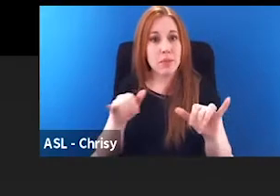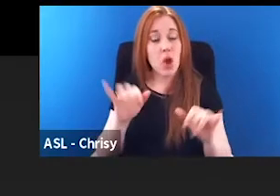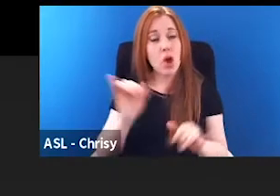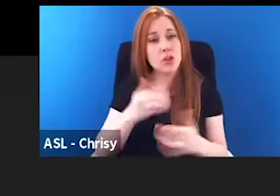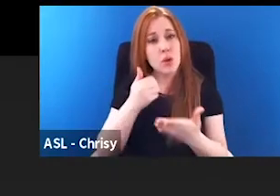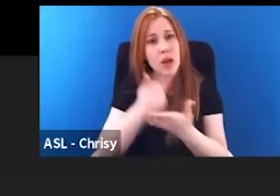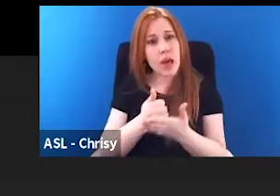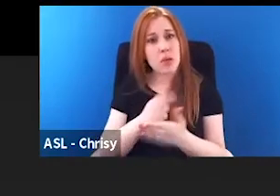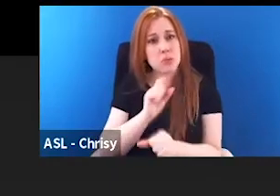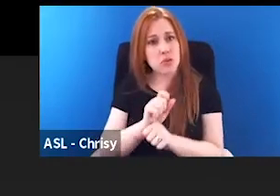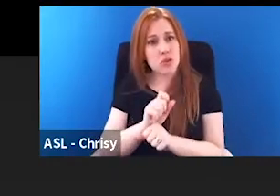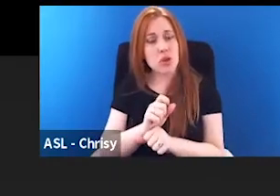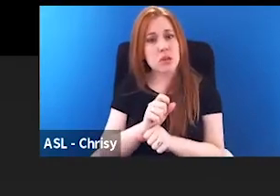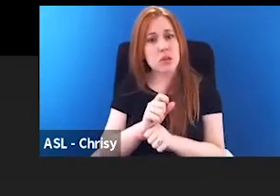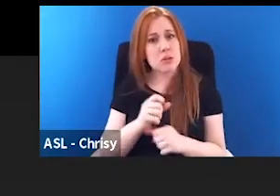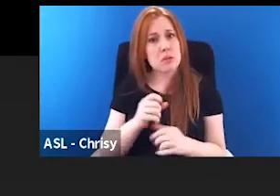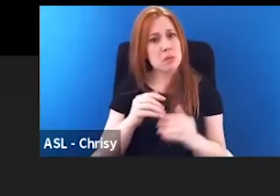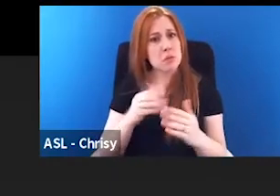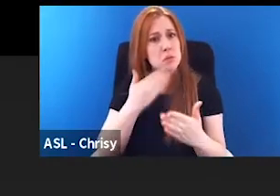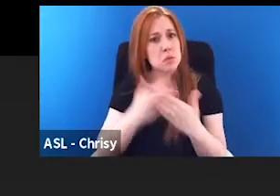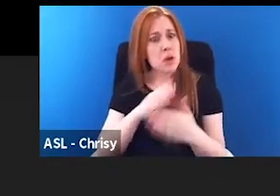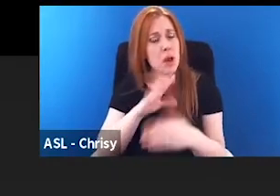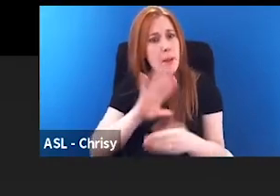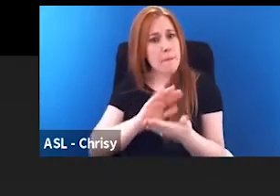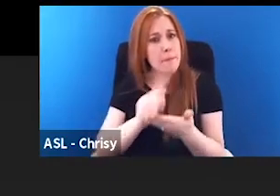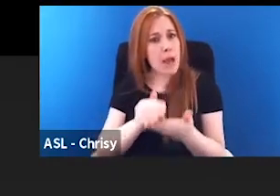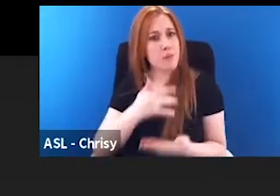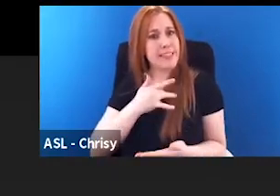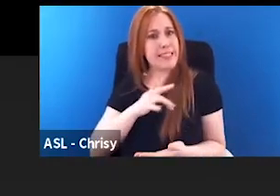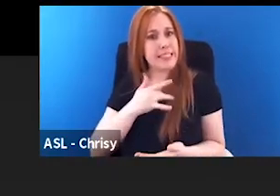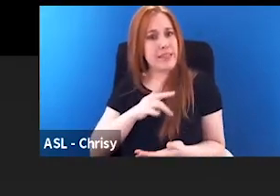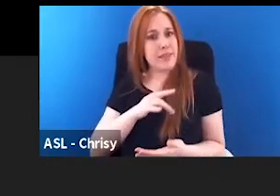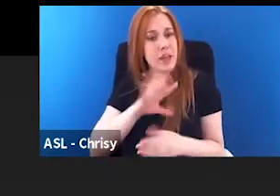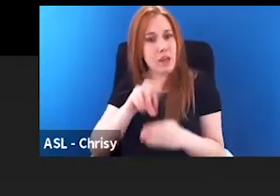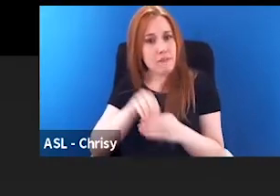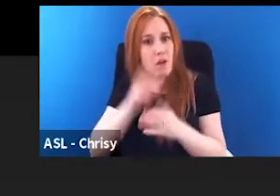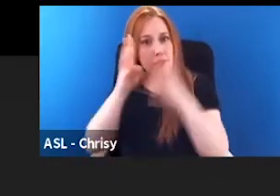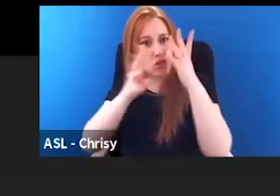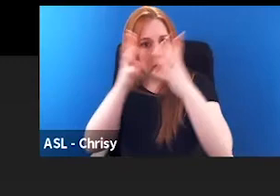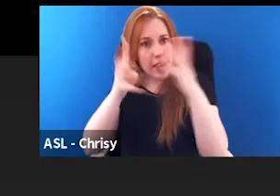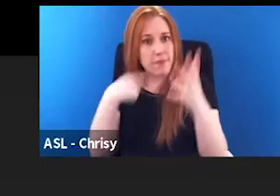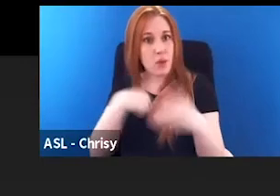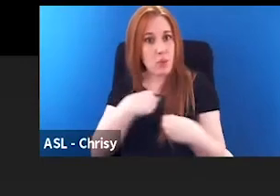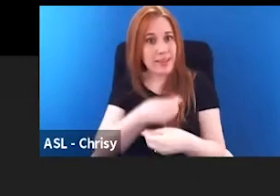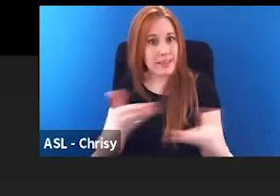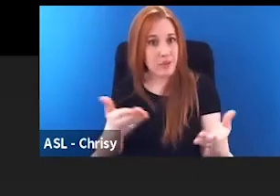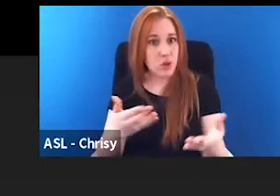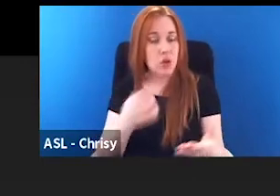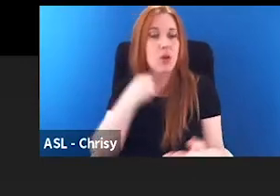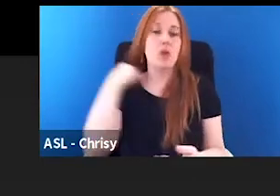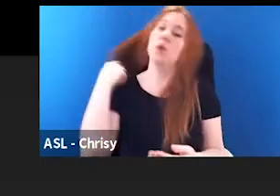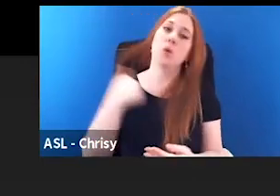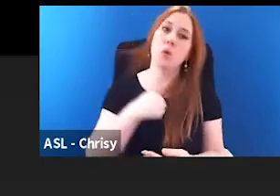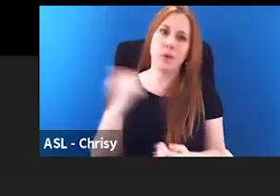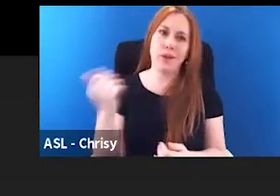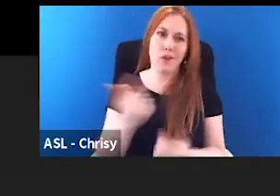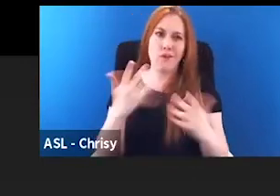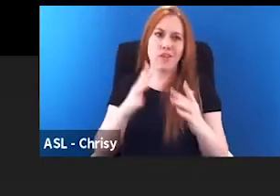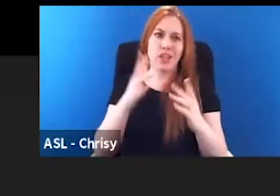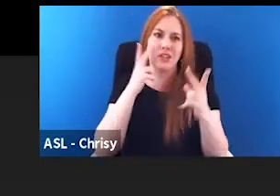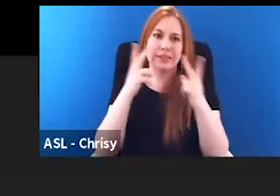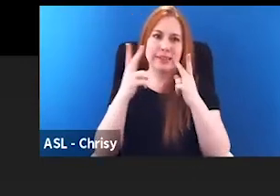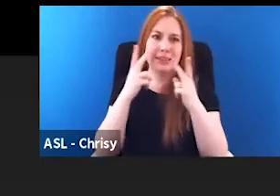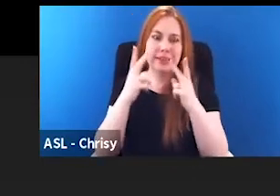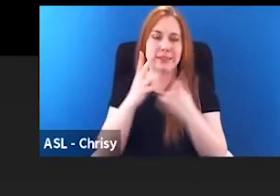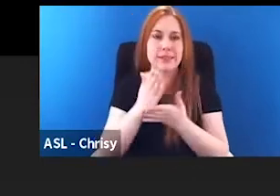reasonable amount of sensitivity that goes into the creative that's delivered. I'm sure we've all seen at some point some